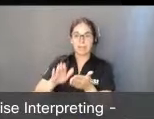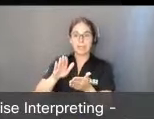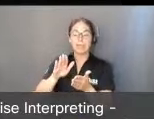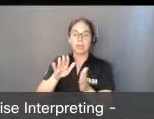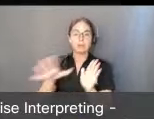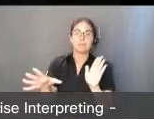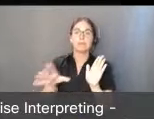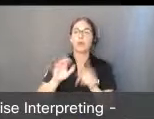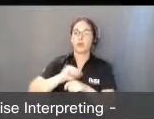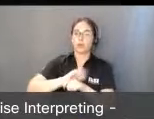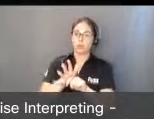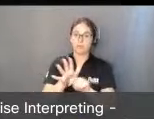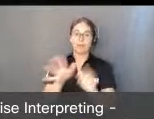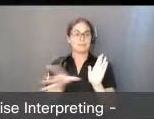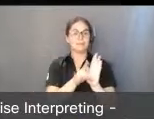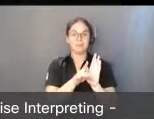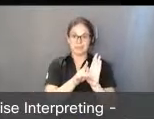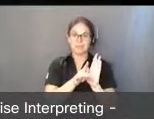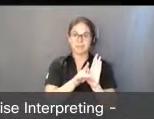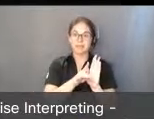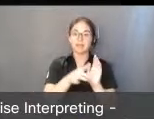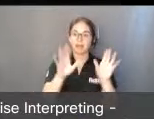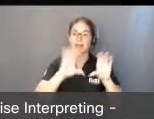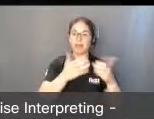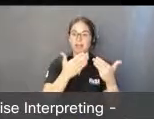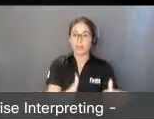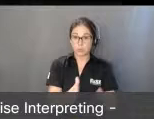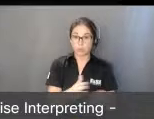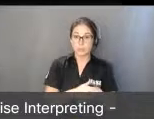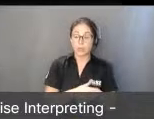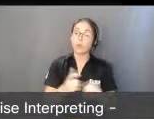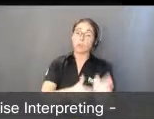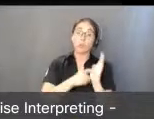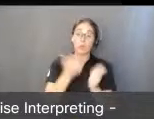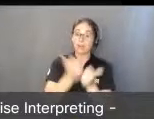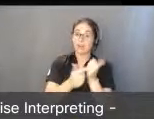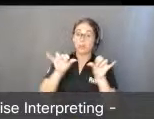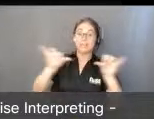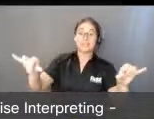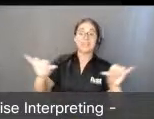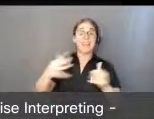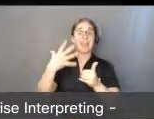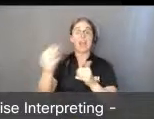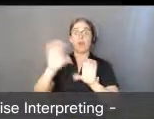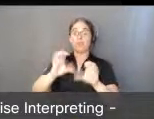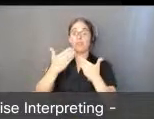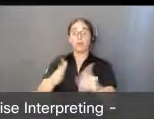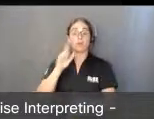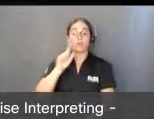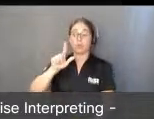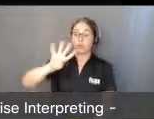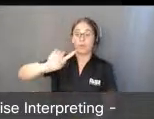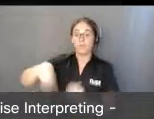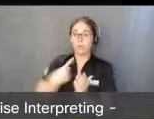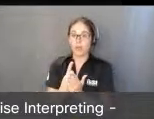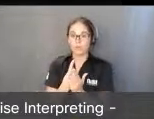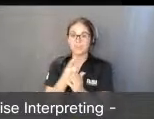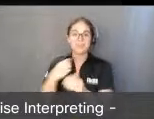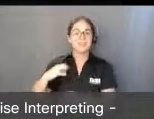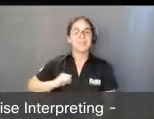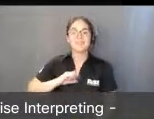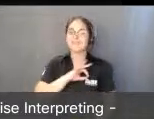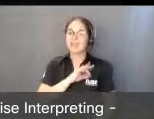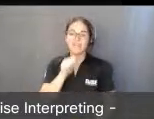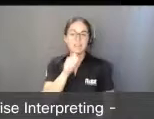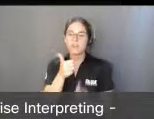keep out for 24 hours, and some staff have not been following the guidelines put in place, and this is unacceptable. These are human lives being put